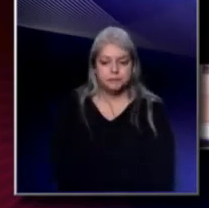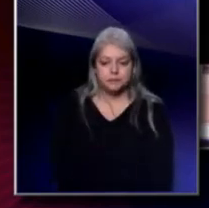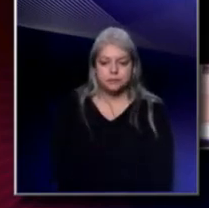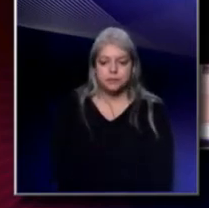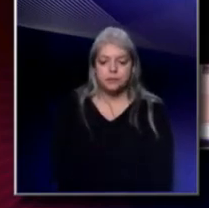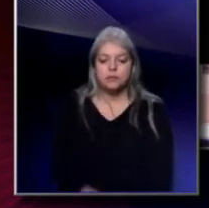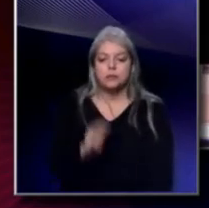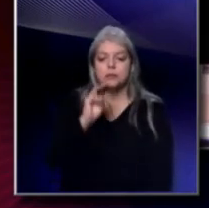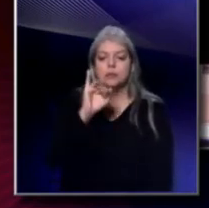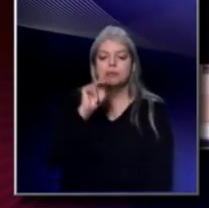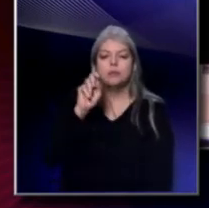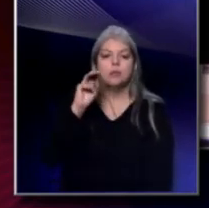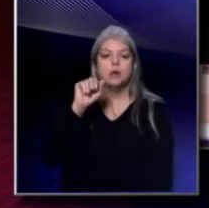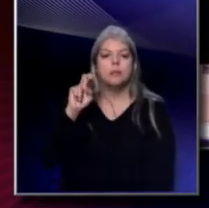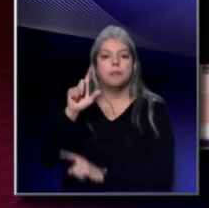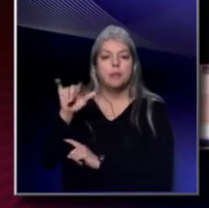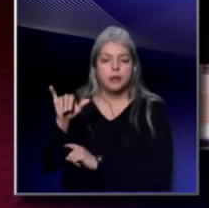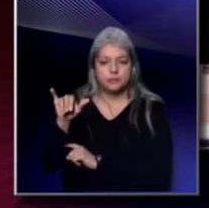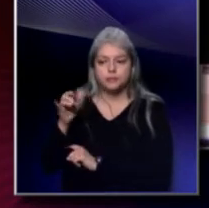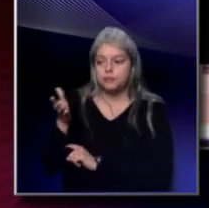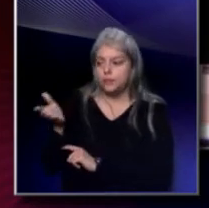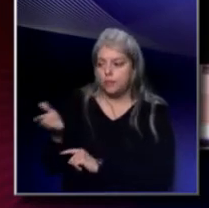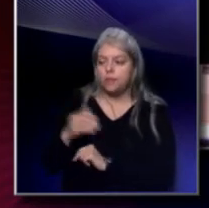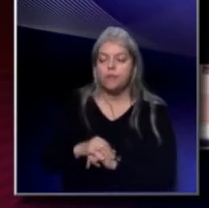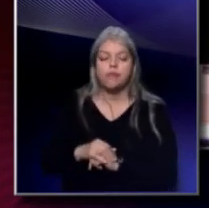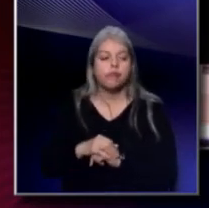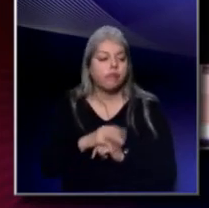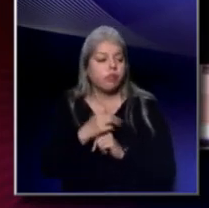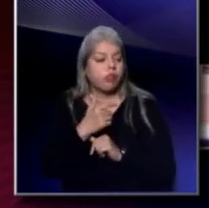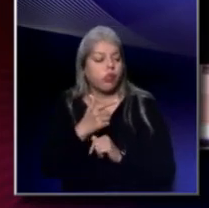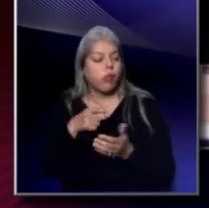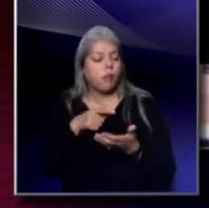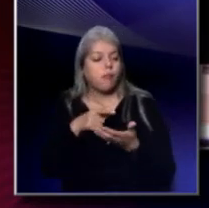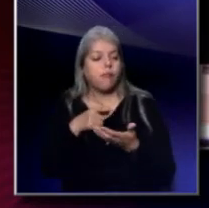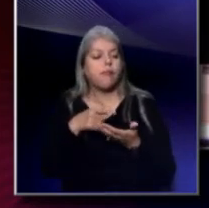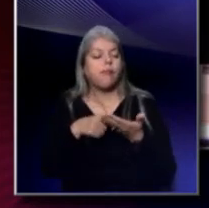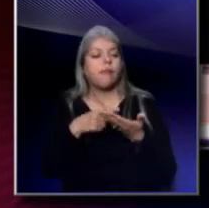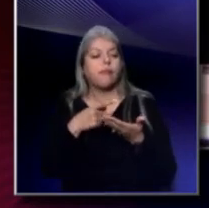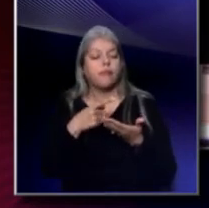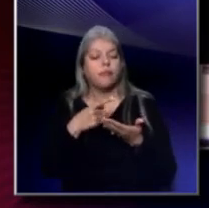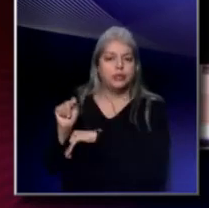This is Mike Mailer. Oh, sorry. Go ahead, Mike. Well, it just says that we're going to have